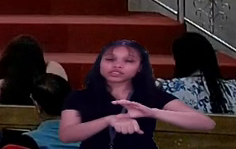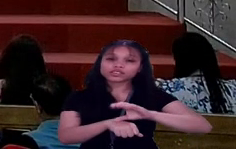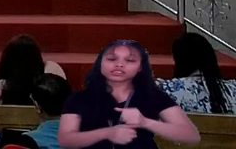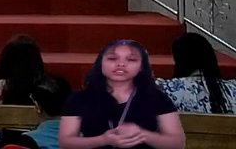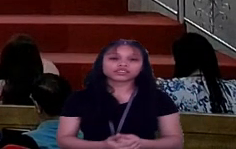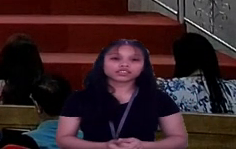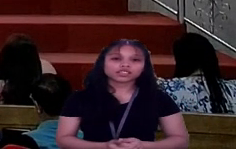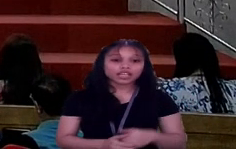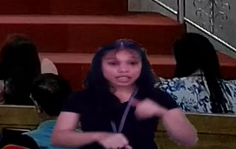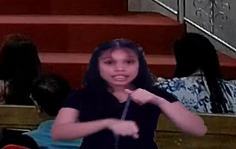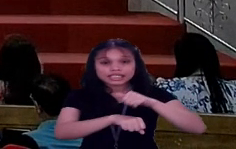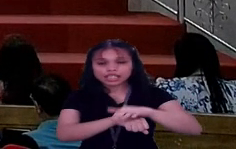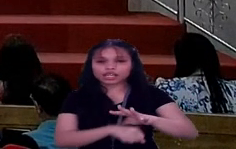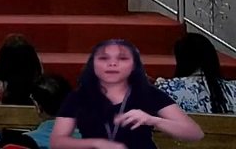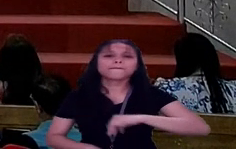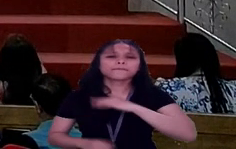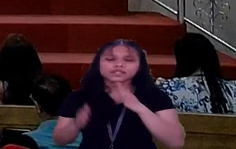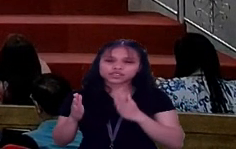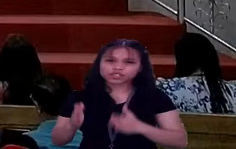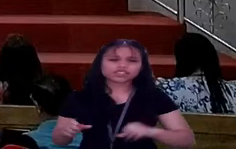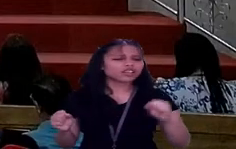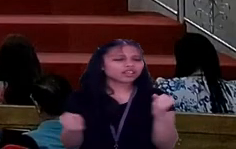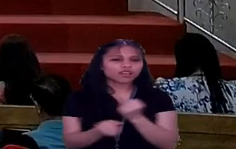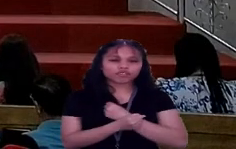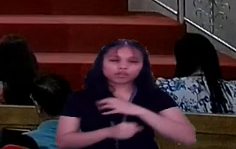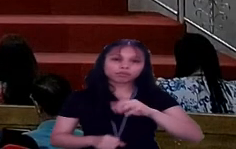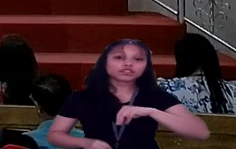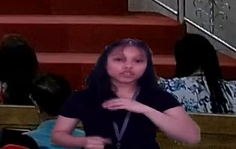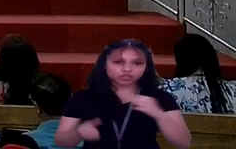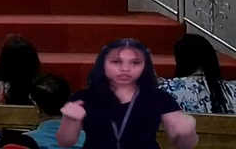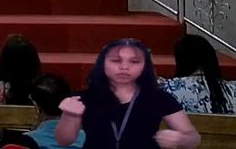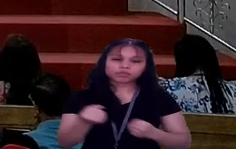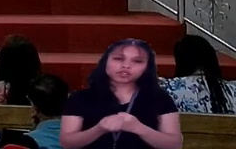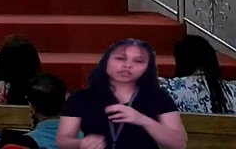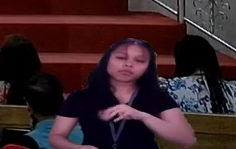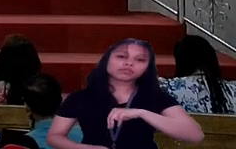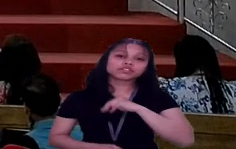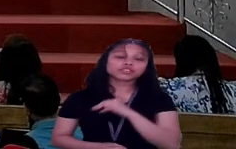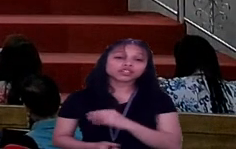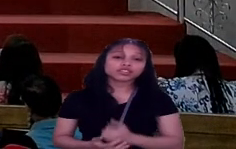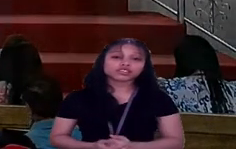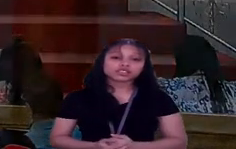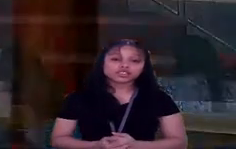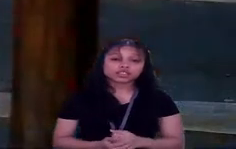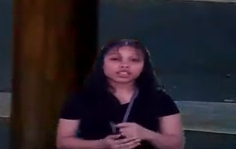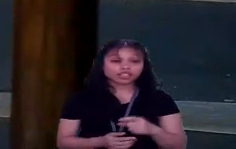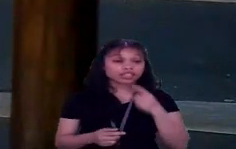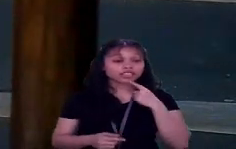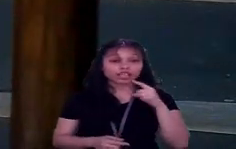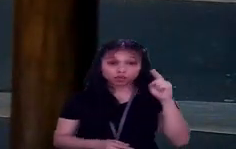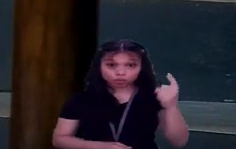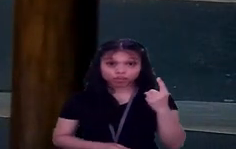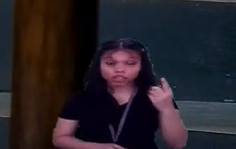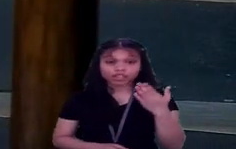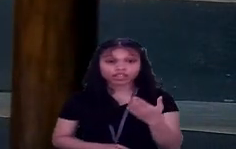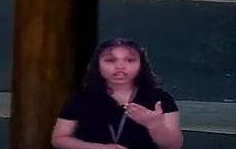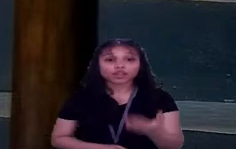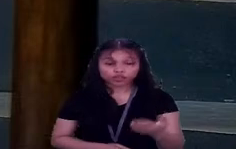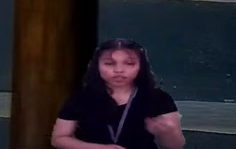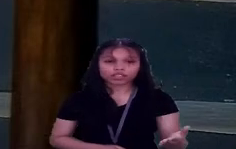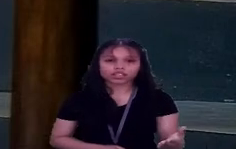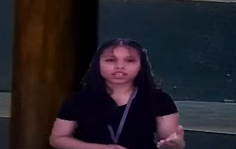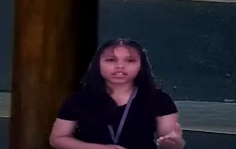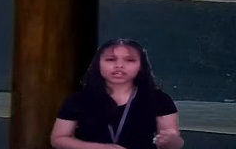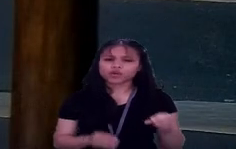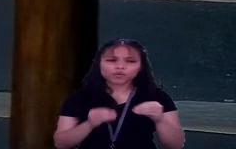who sending the missionaries, loving missions, and supporting missions. I can just only say one thing tonight, that without missions, we will not be